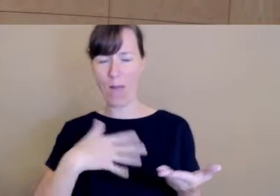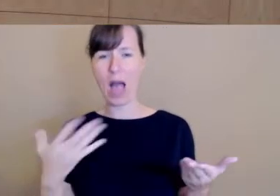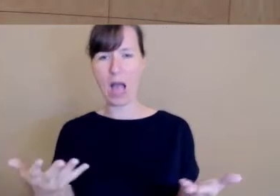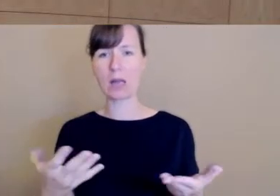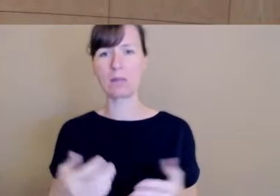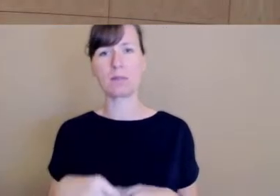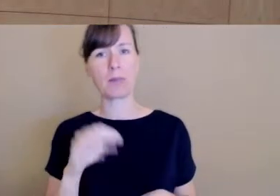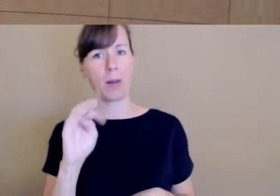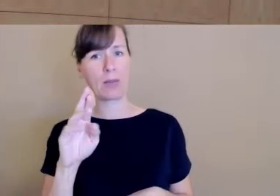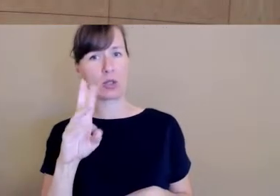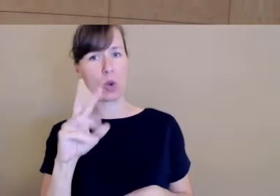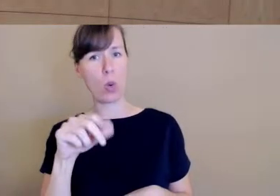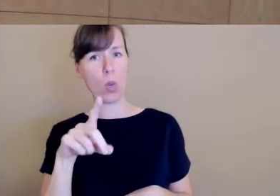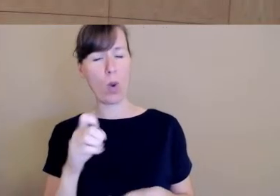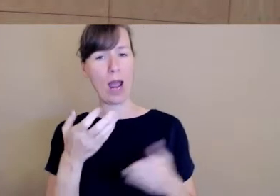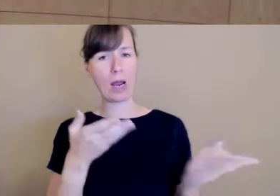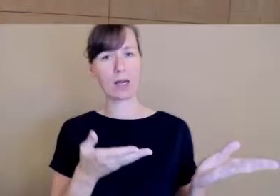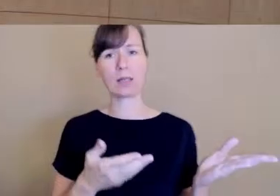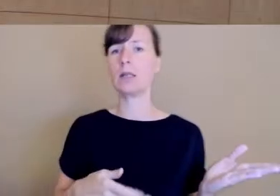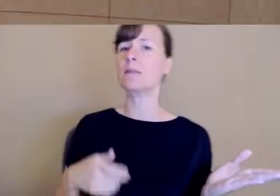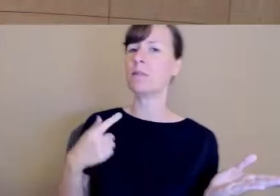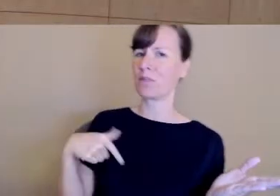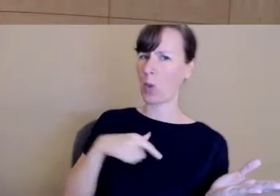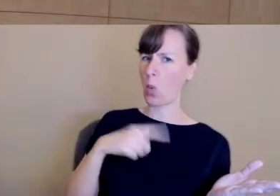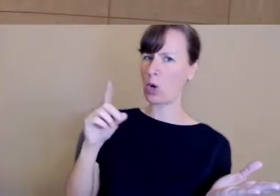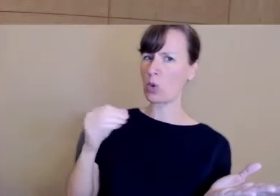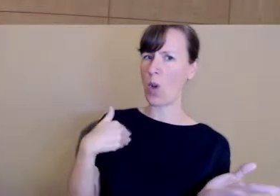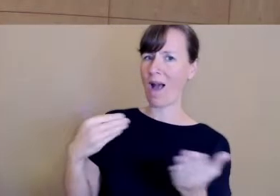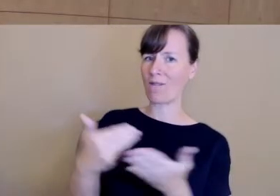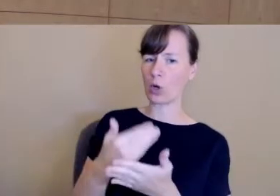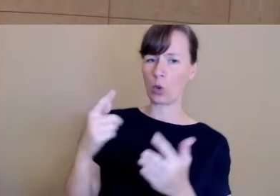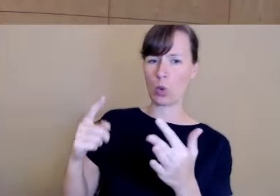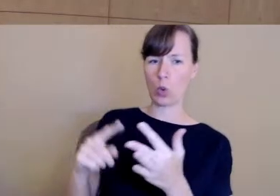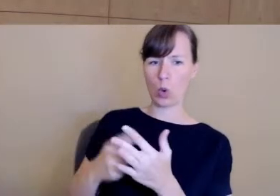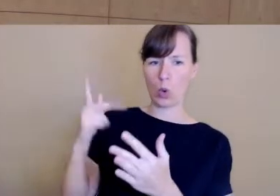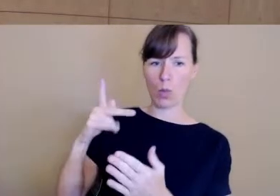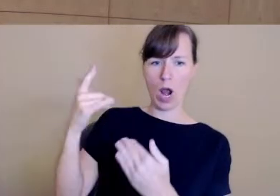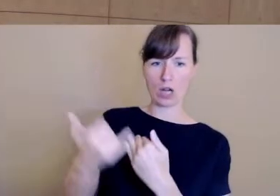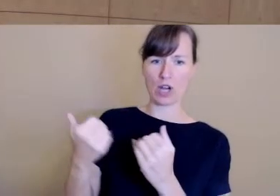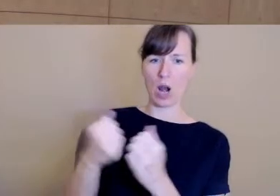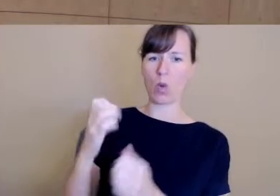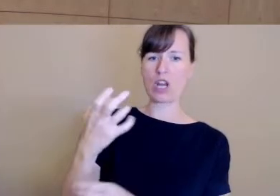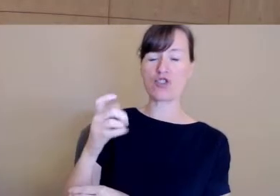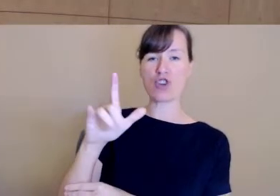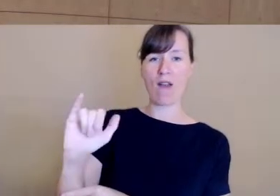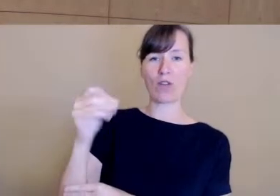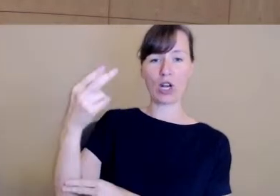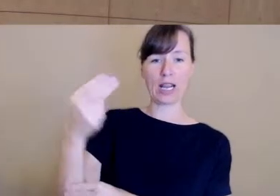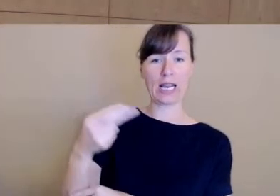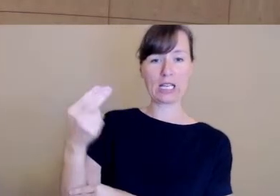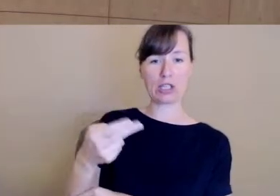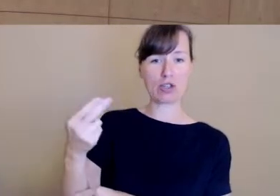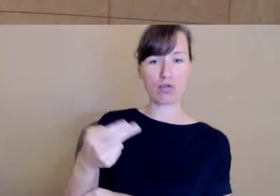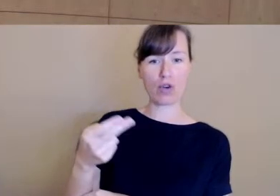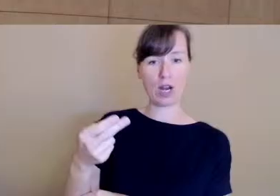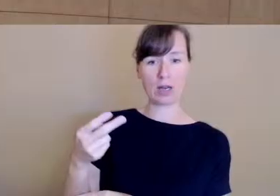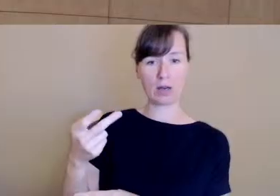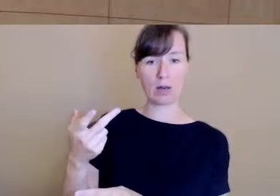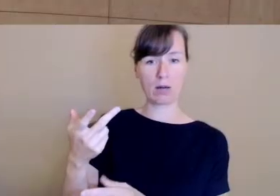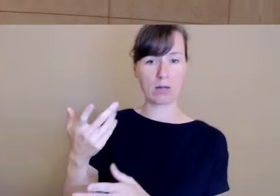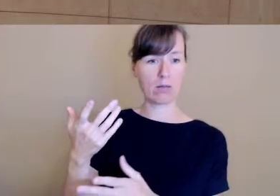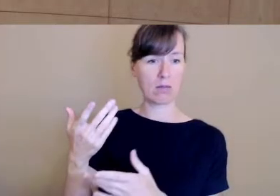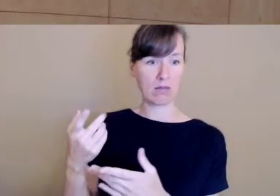do have a new initiative with the Cheverly Historic, got the official name. That might be a